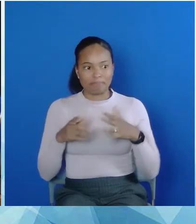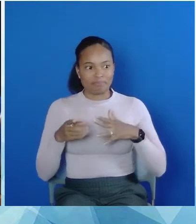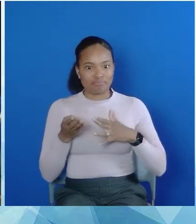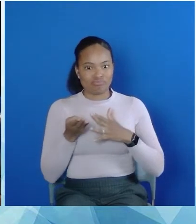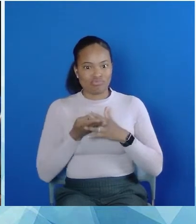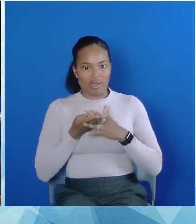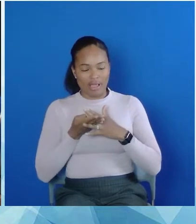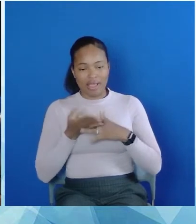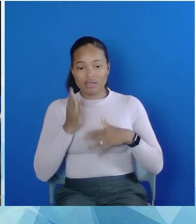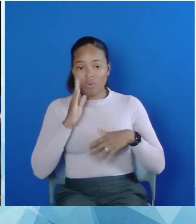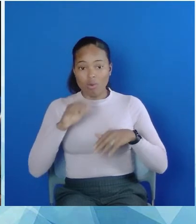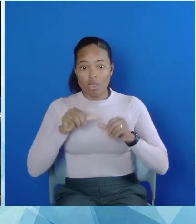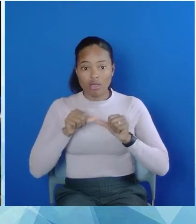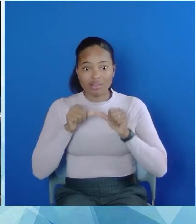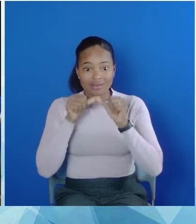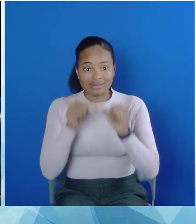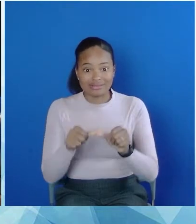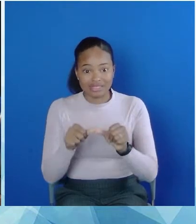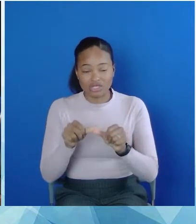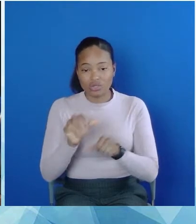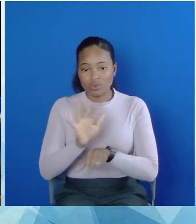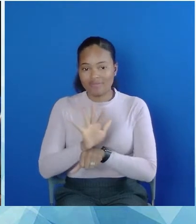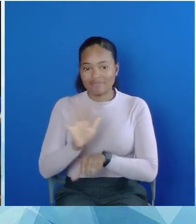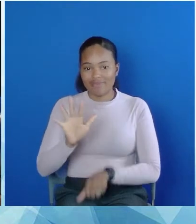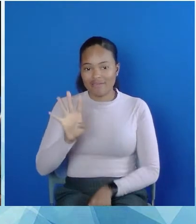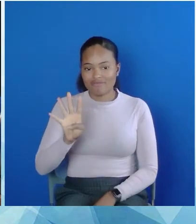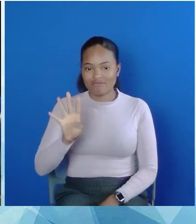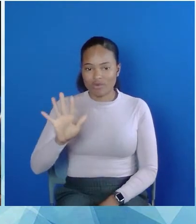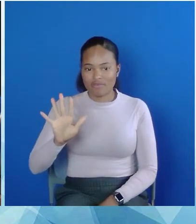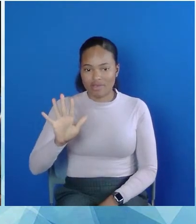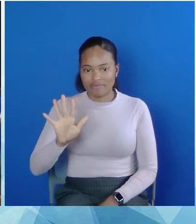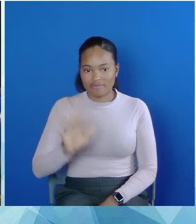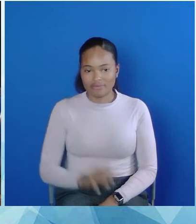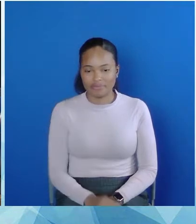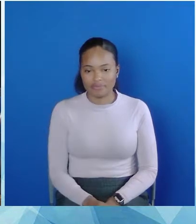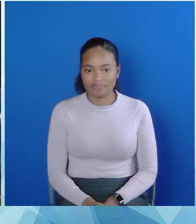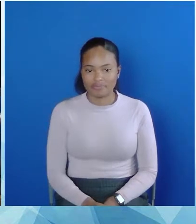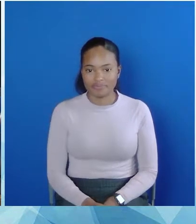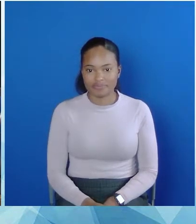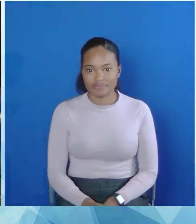will resume at 5:45.